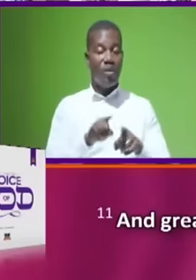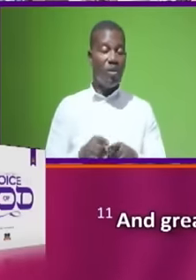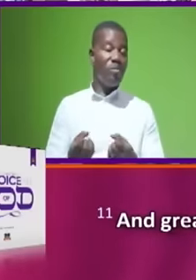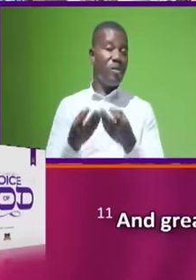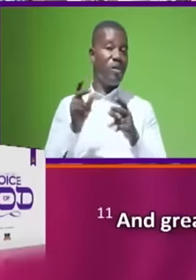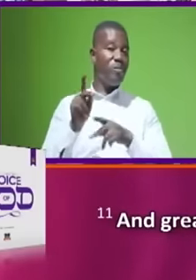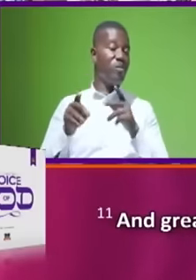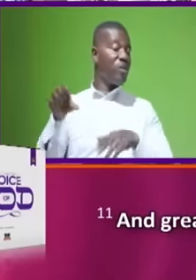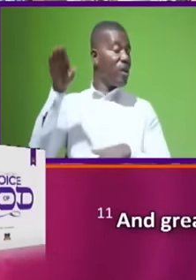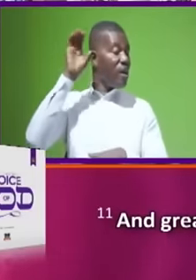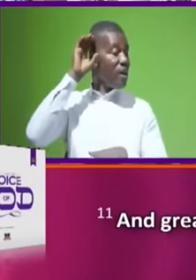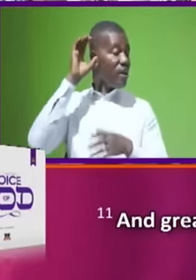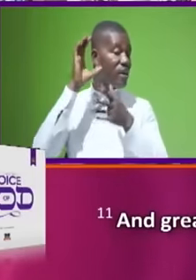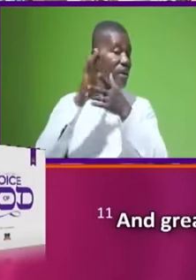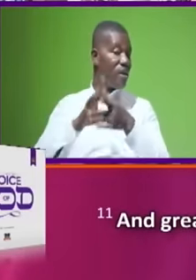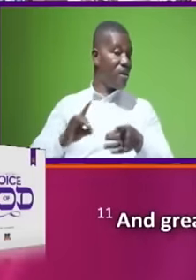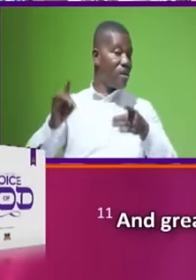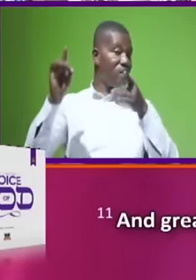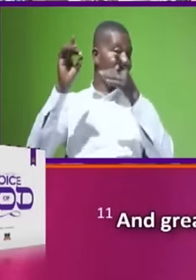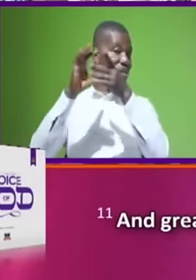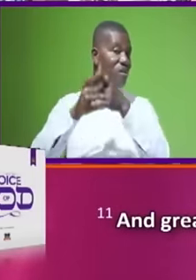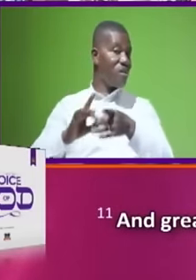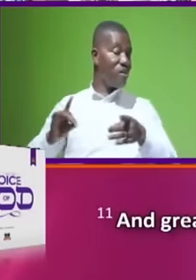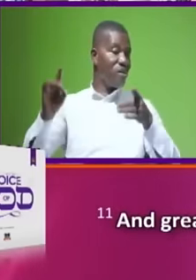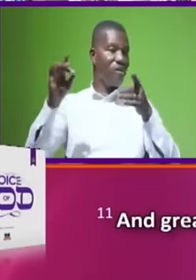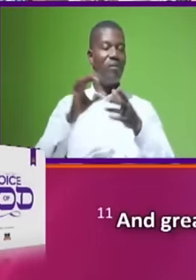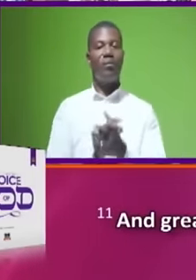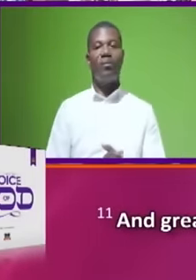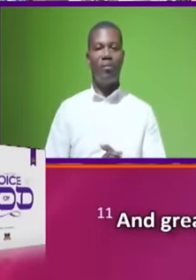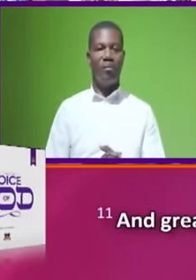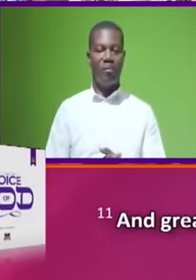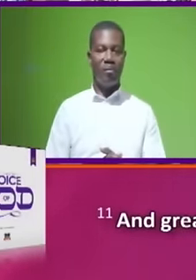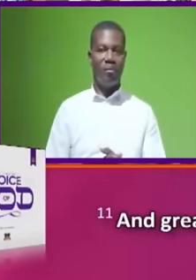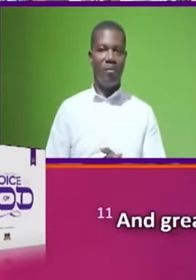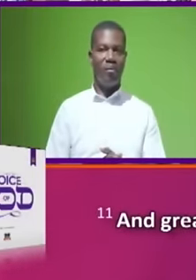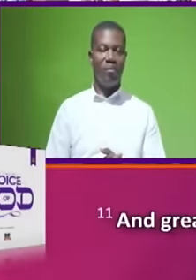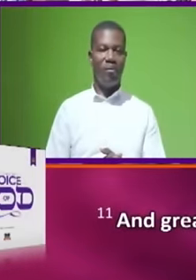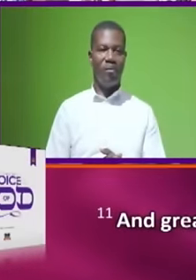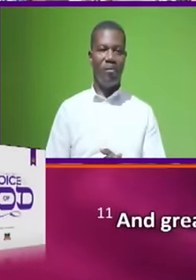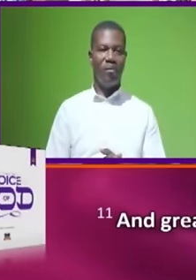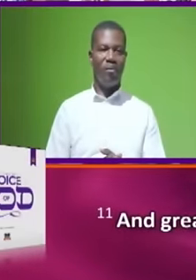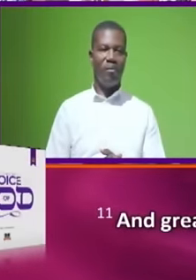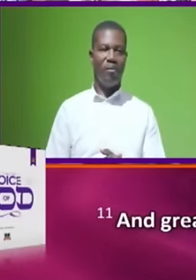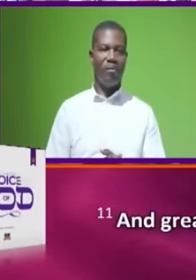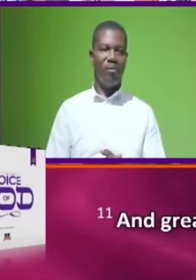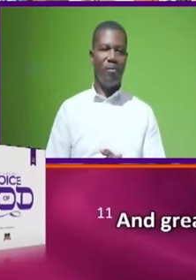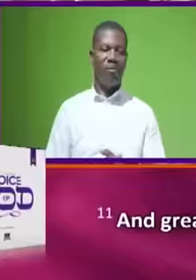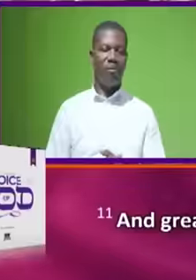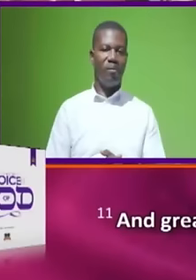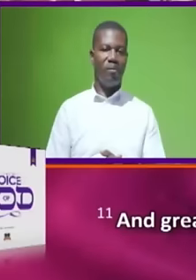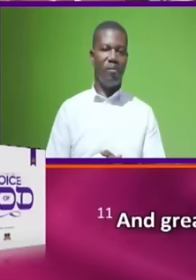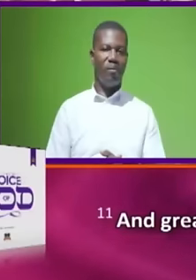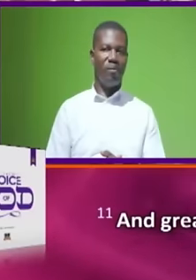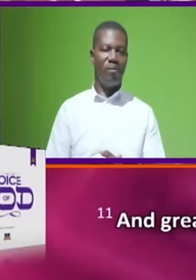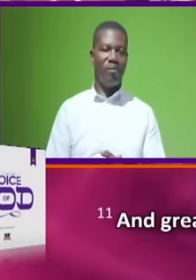things. And upon as many as heard these things.